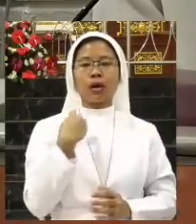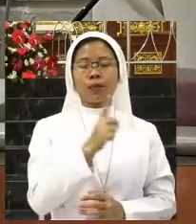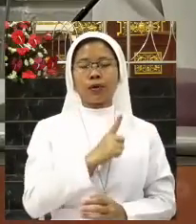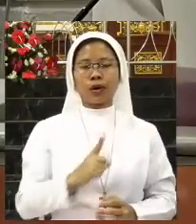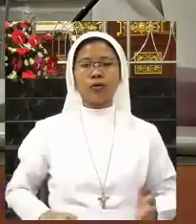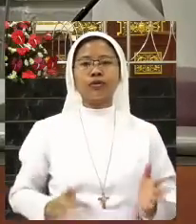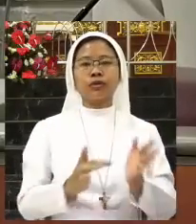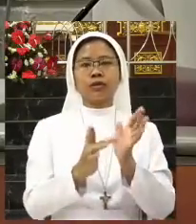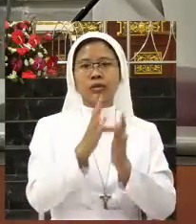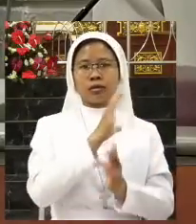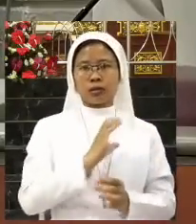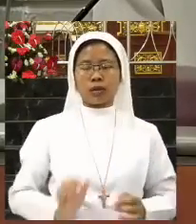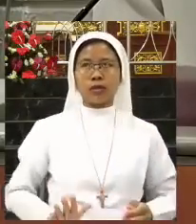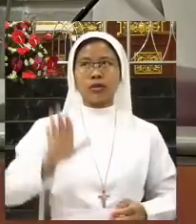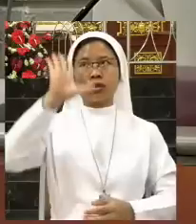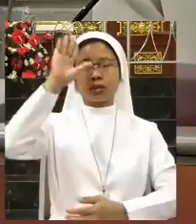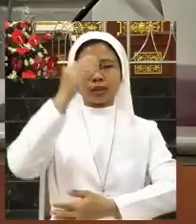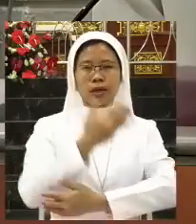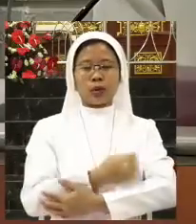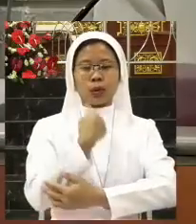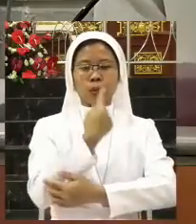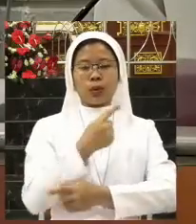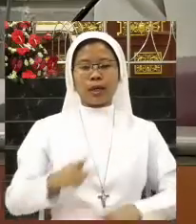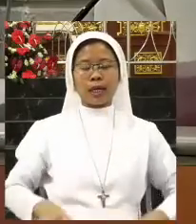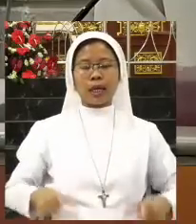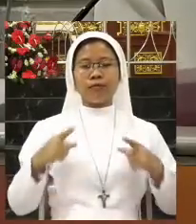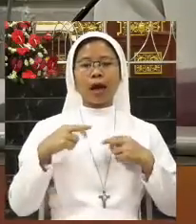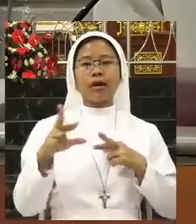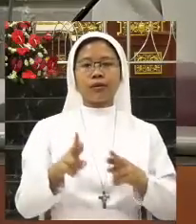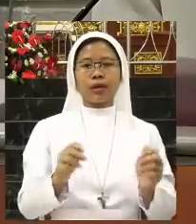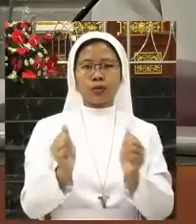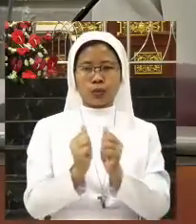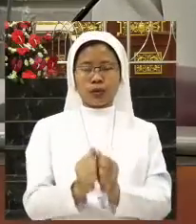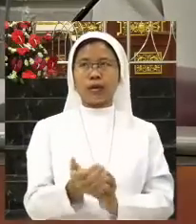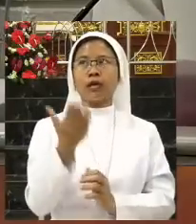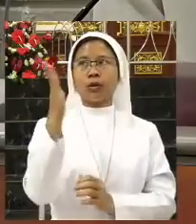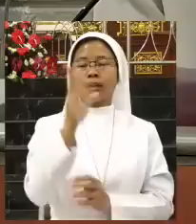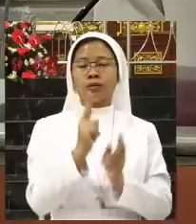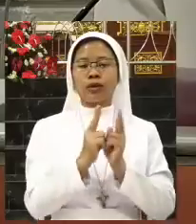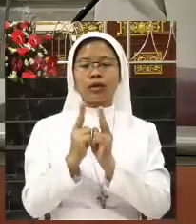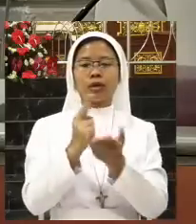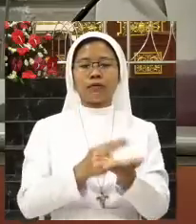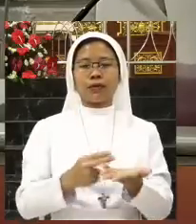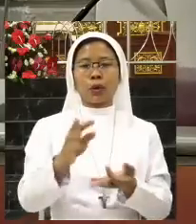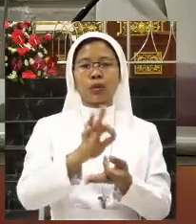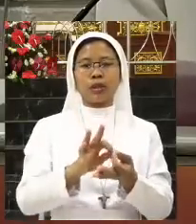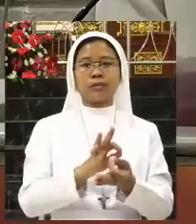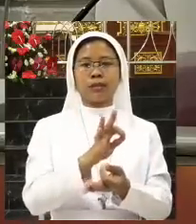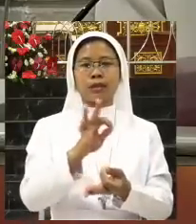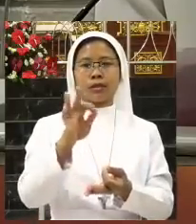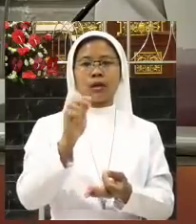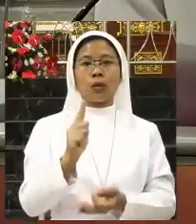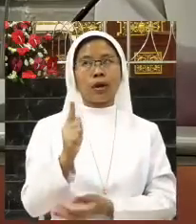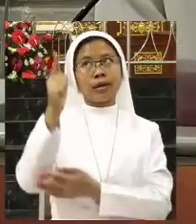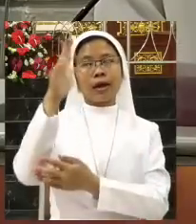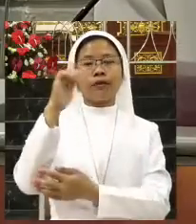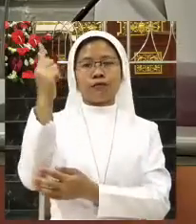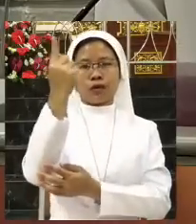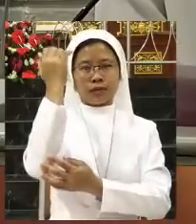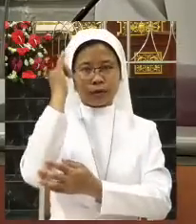Lord Jesus Christ, your Son, who lives and reigns with you in the unity of the Holy Spirit, one